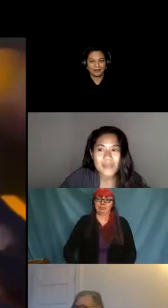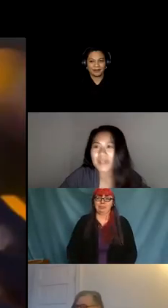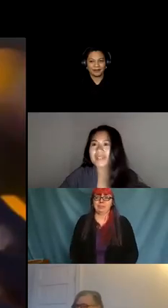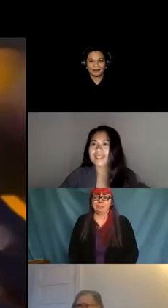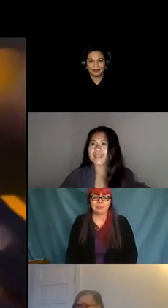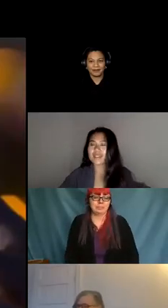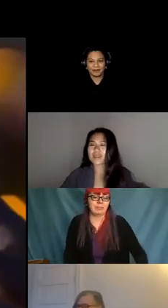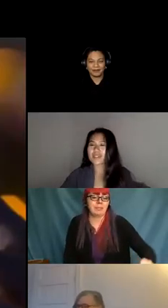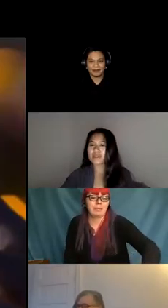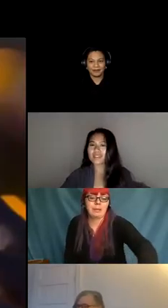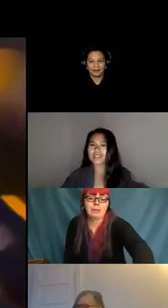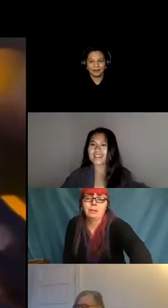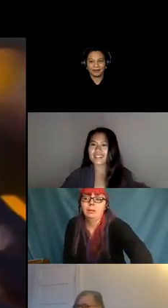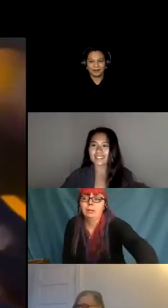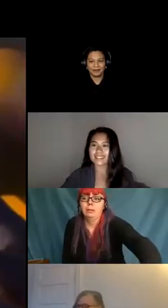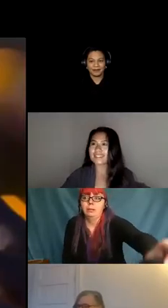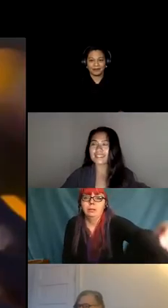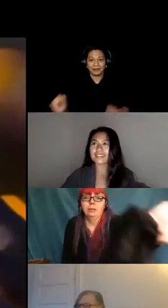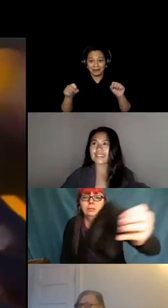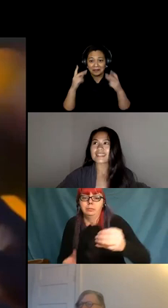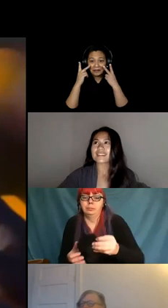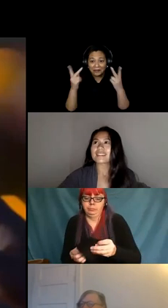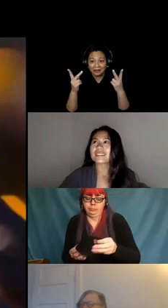Here we go. So can you all see that?